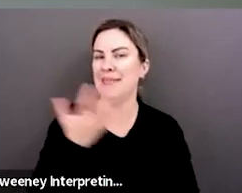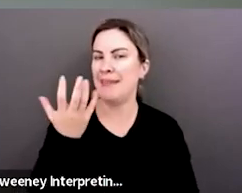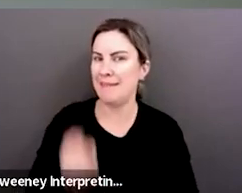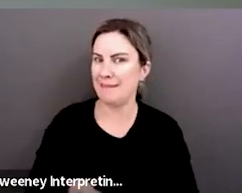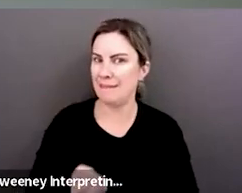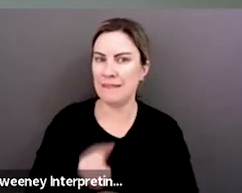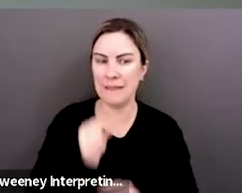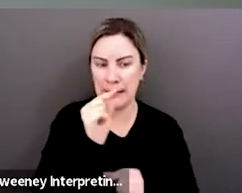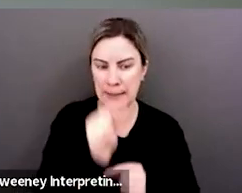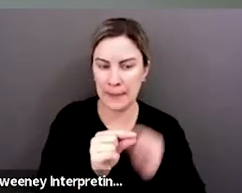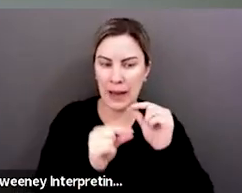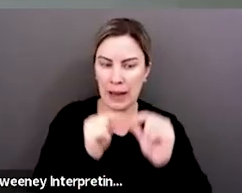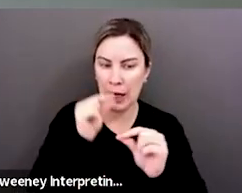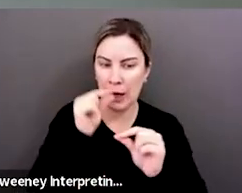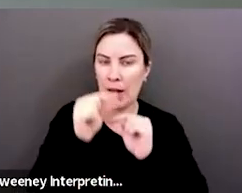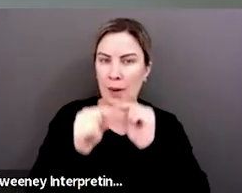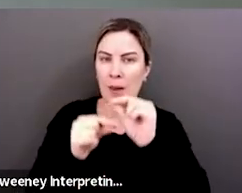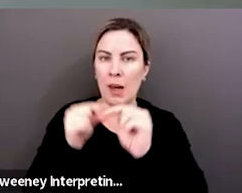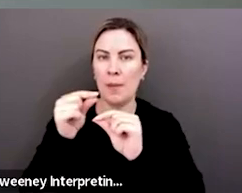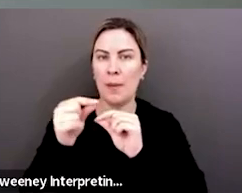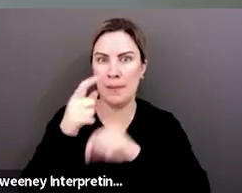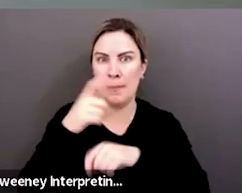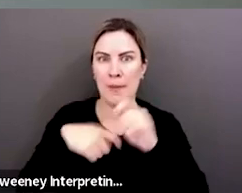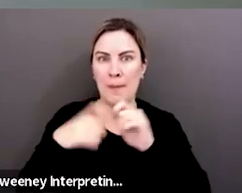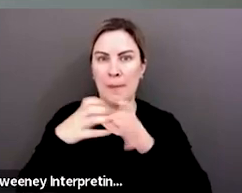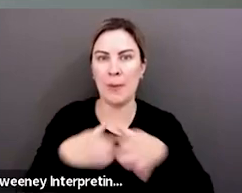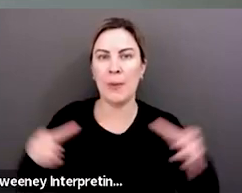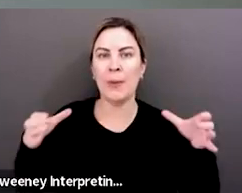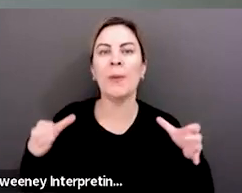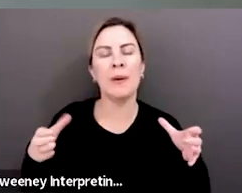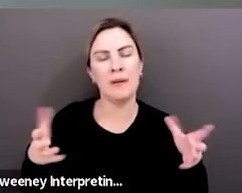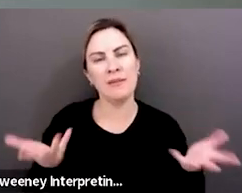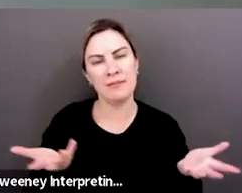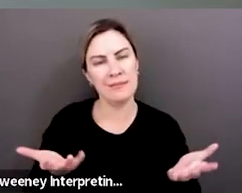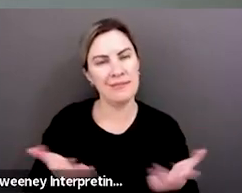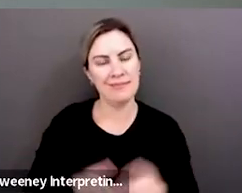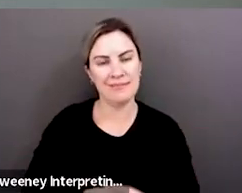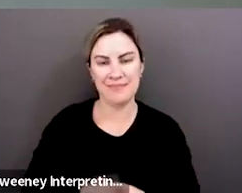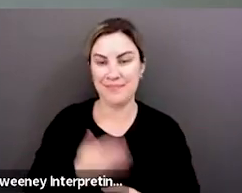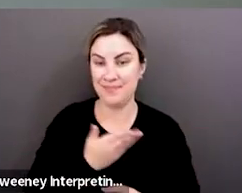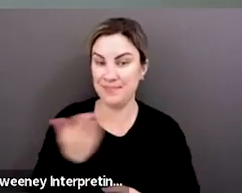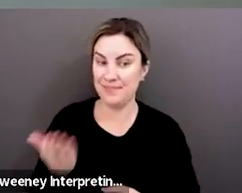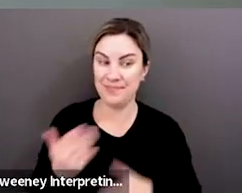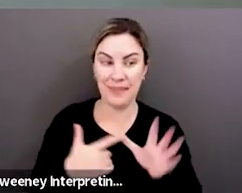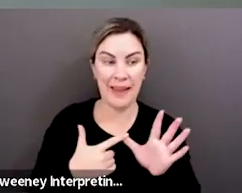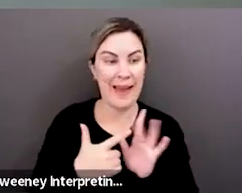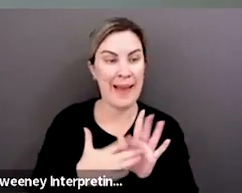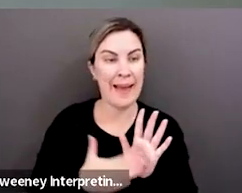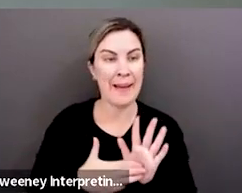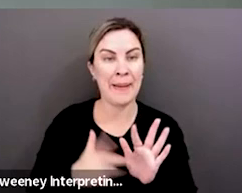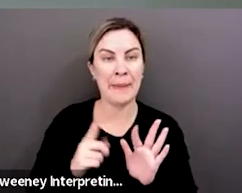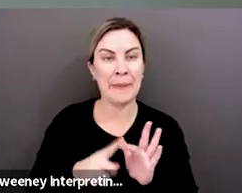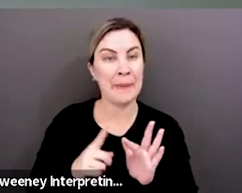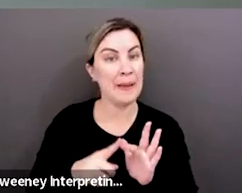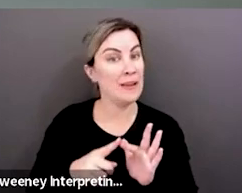all of your stories and stories of implementation too. Amy, I might invite you to share any remarks